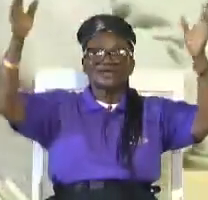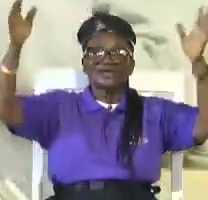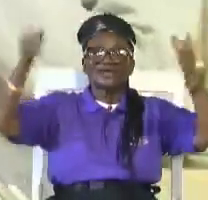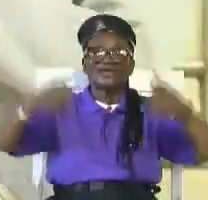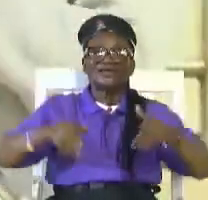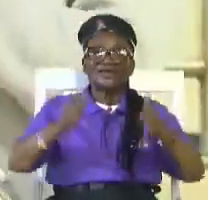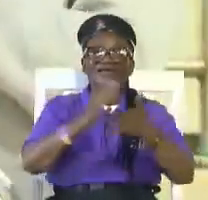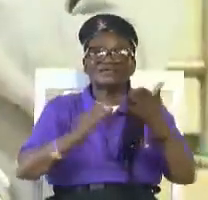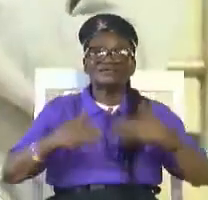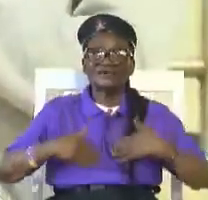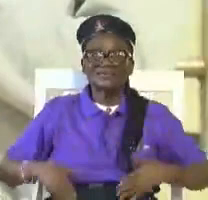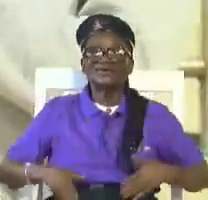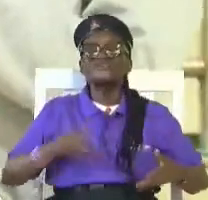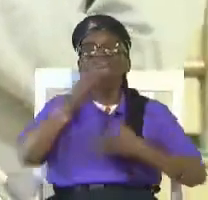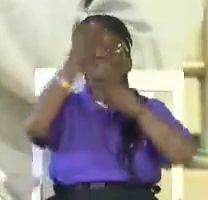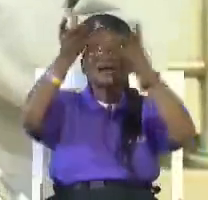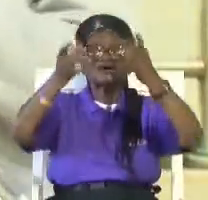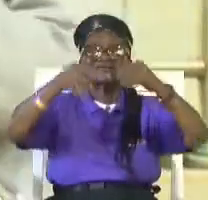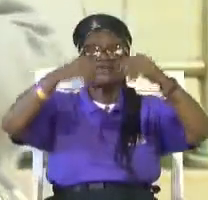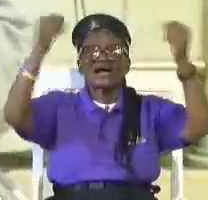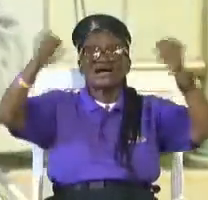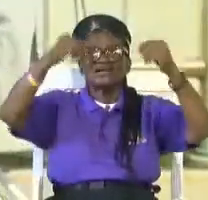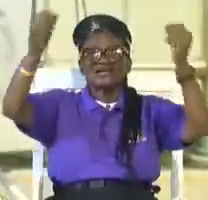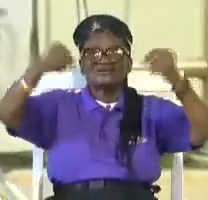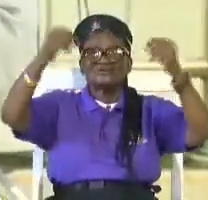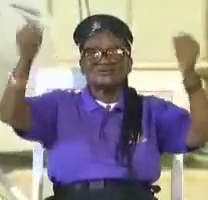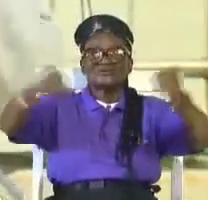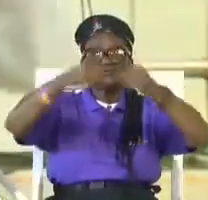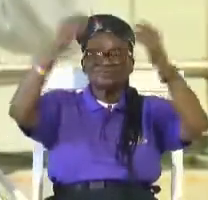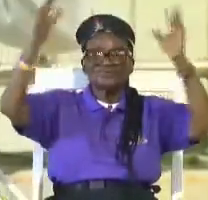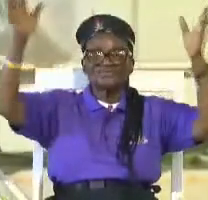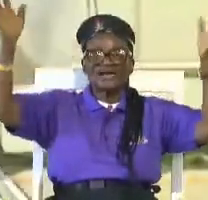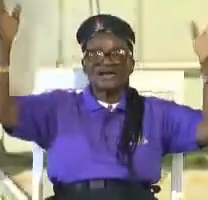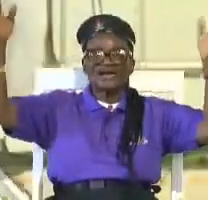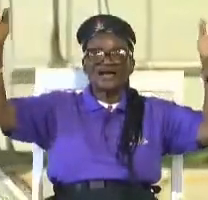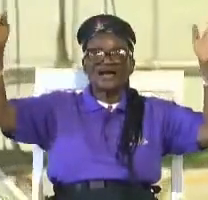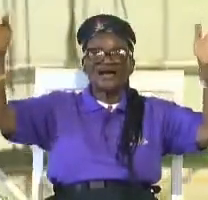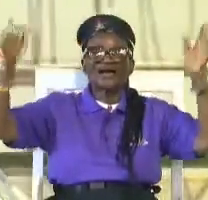Let somebody shout hallelujah.